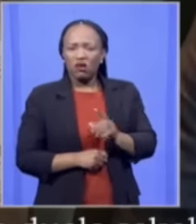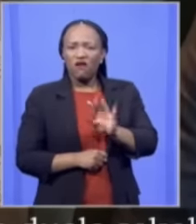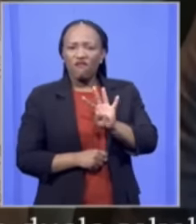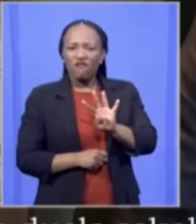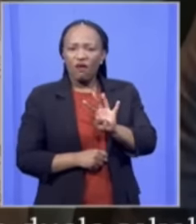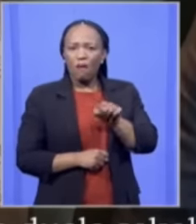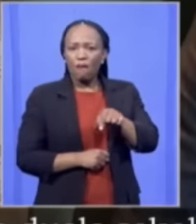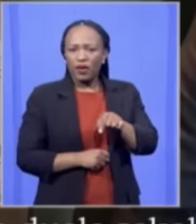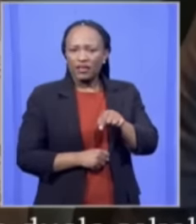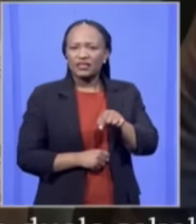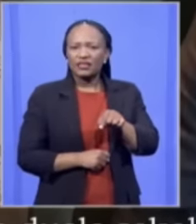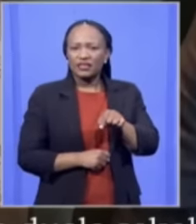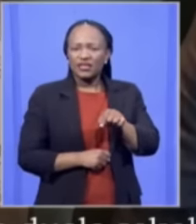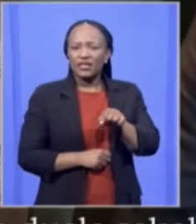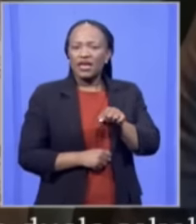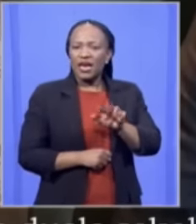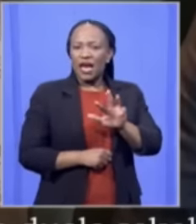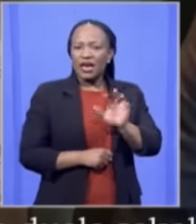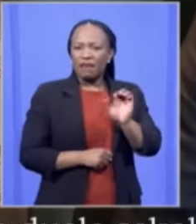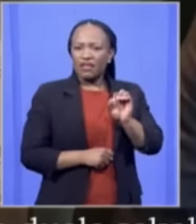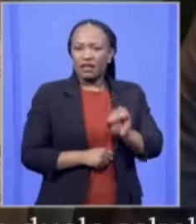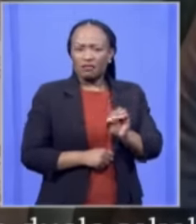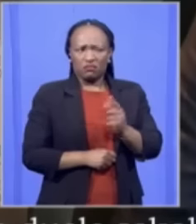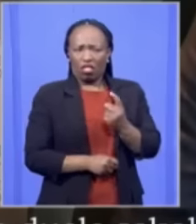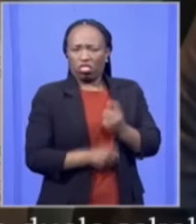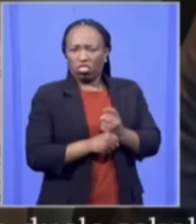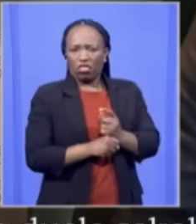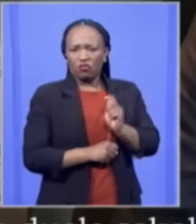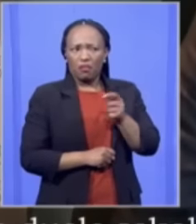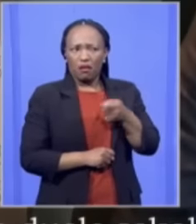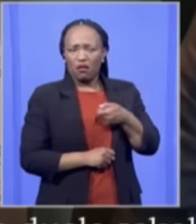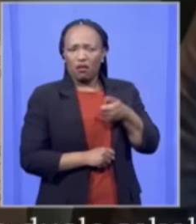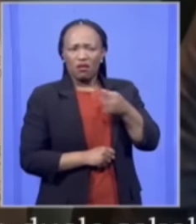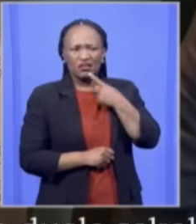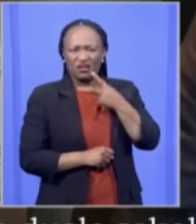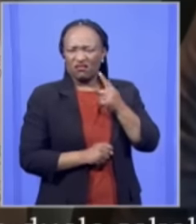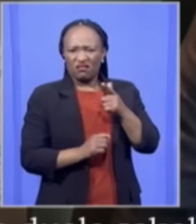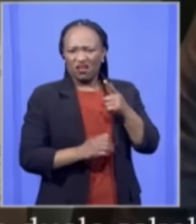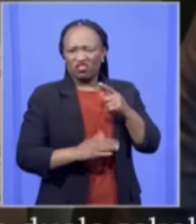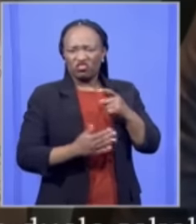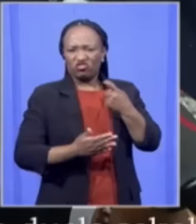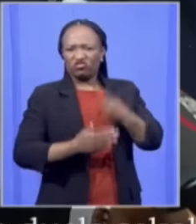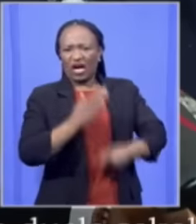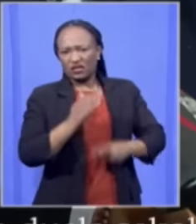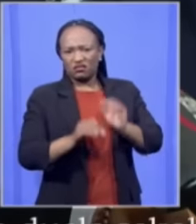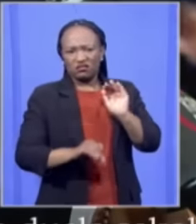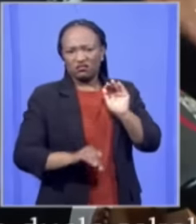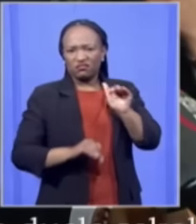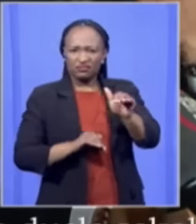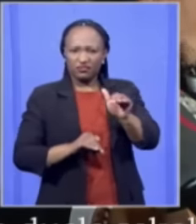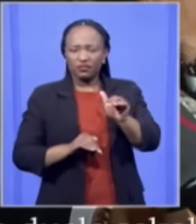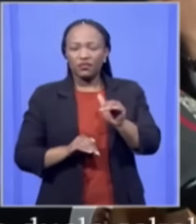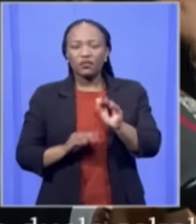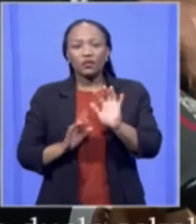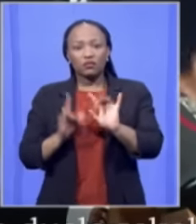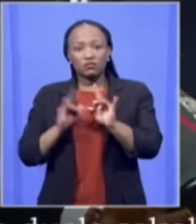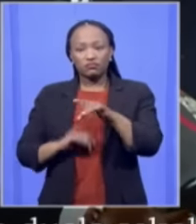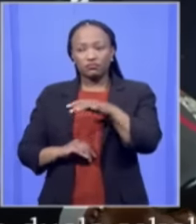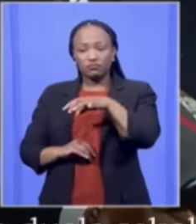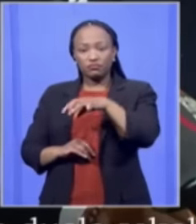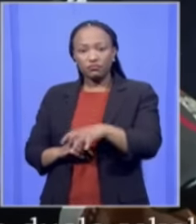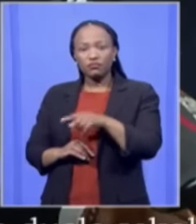di le 4.9 e be ga fa e duedisiwa madi a kwa godimo thata. Toropo e dumela gape gore tsamaiso